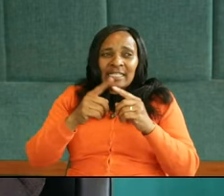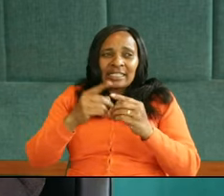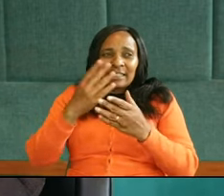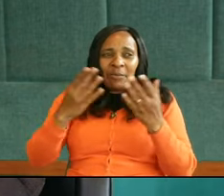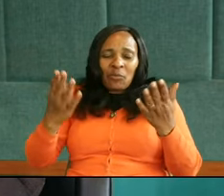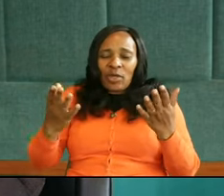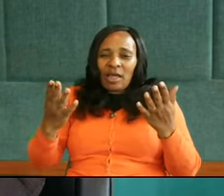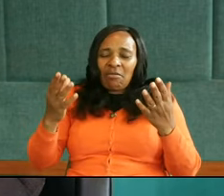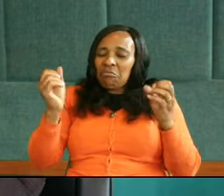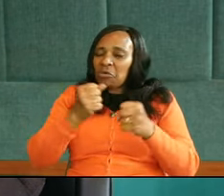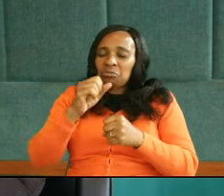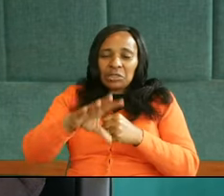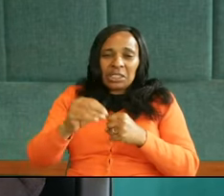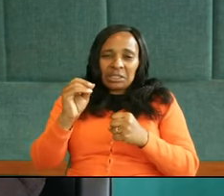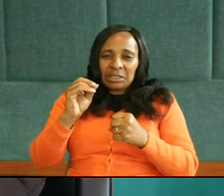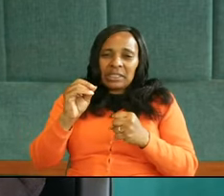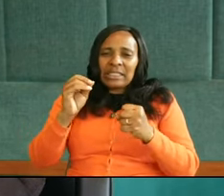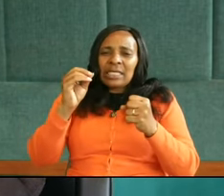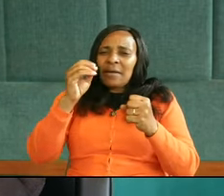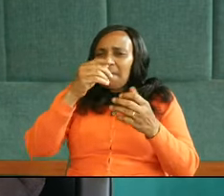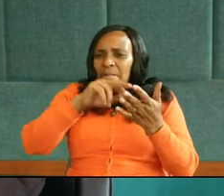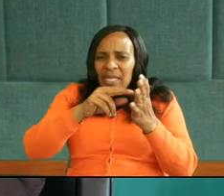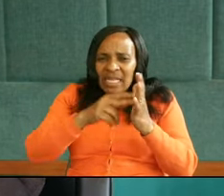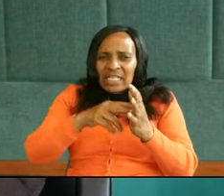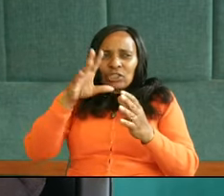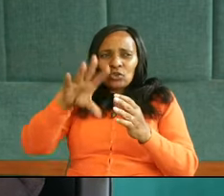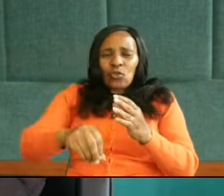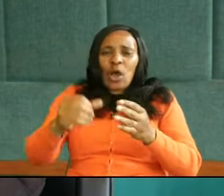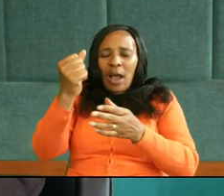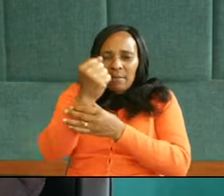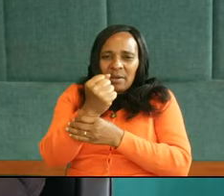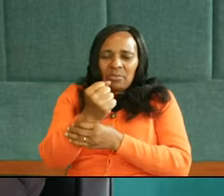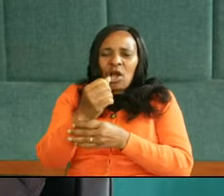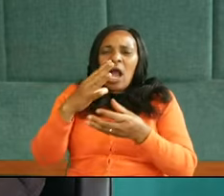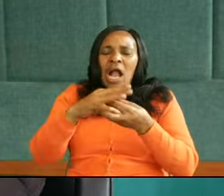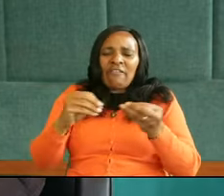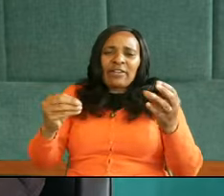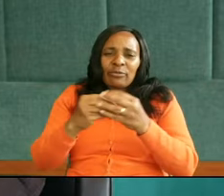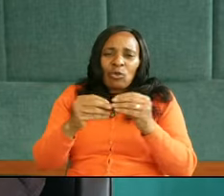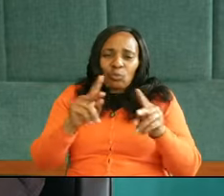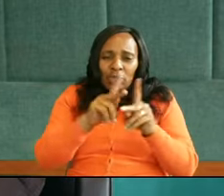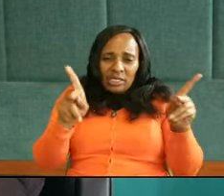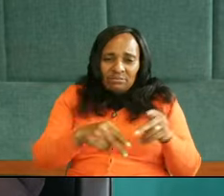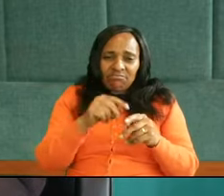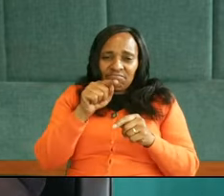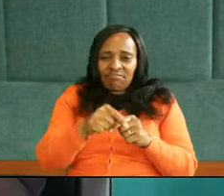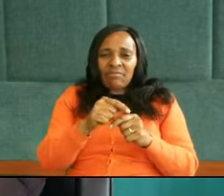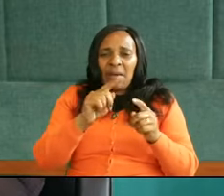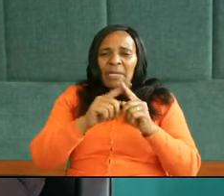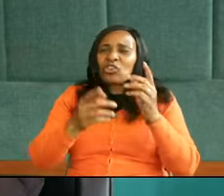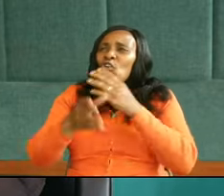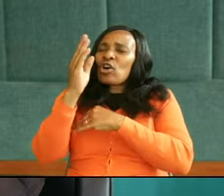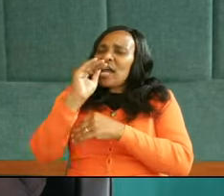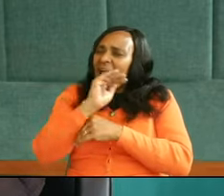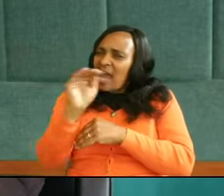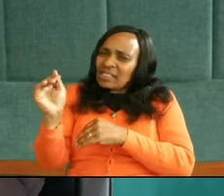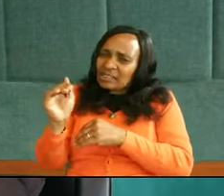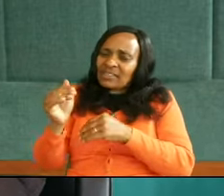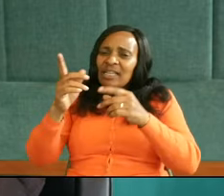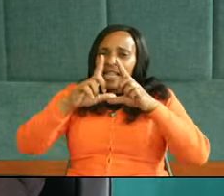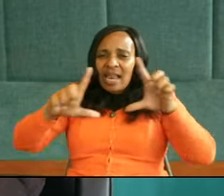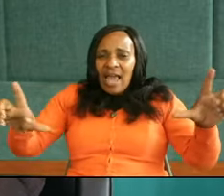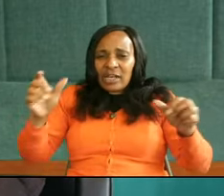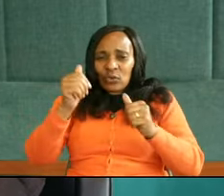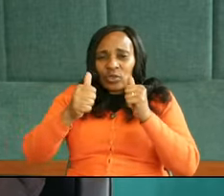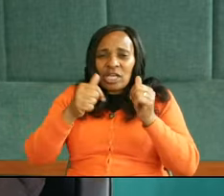you. I mean, he took Abram from somewhere where Abram was very comfortable in that place. God asked him to go somewhere, to a land I will show